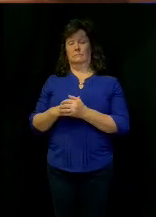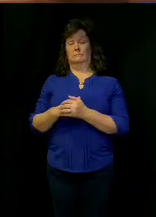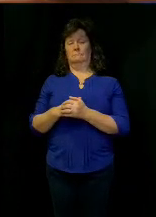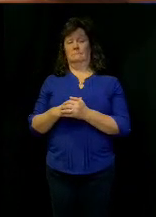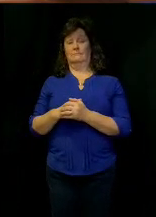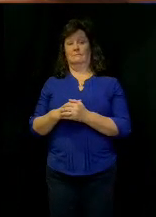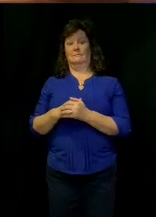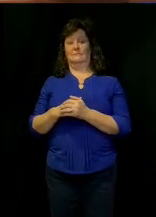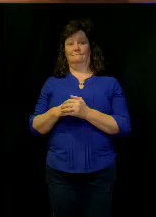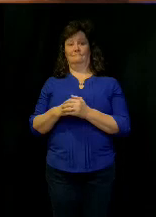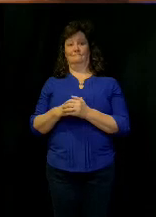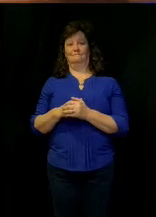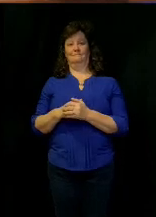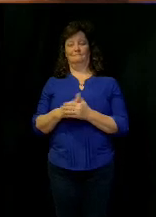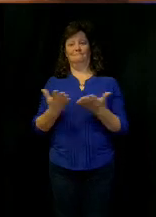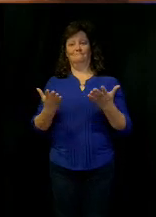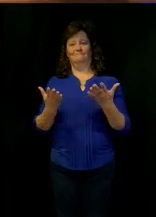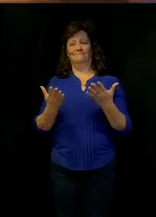Where am I at?